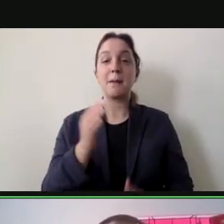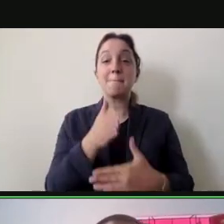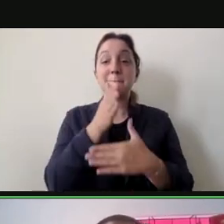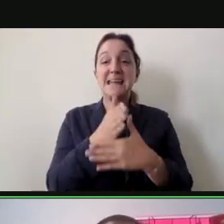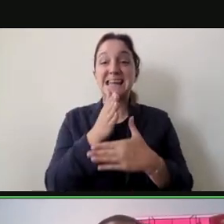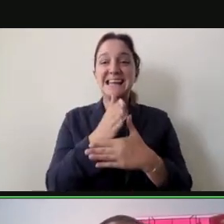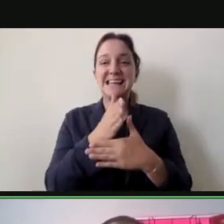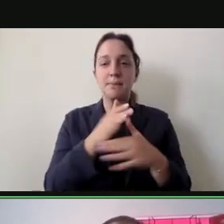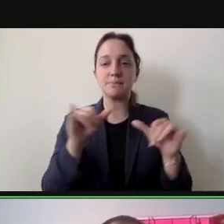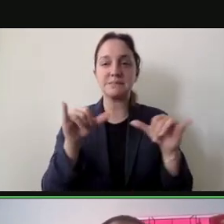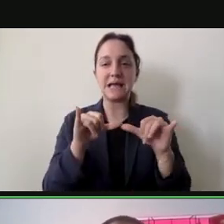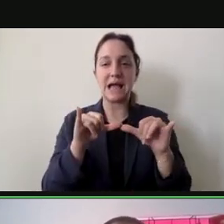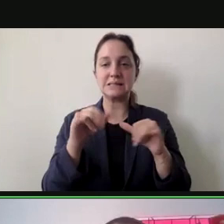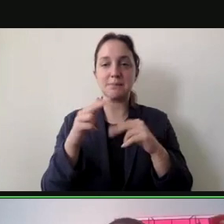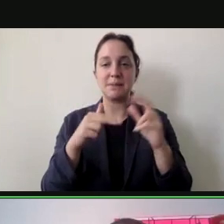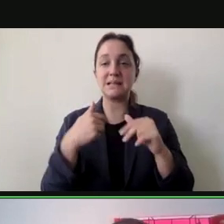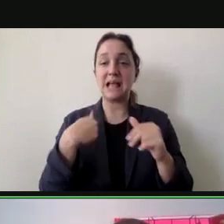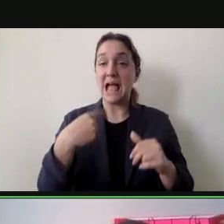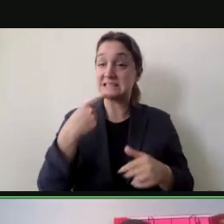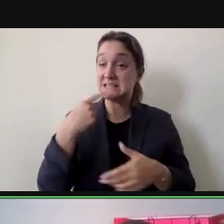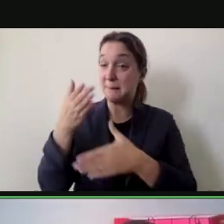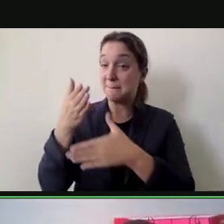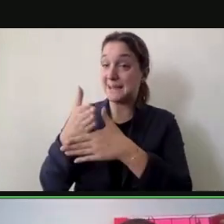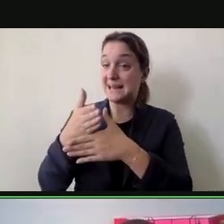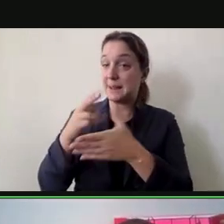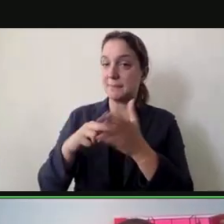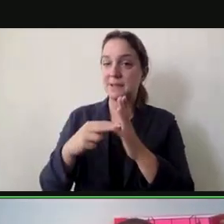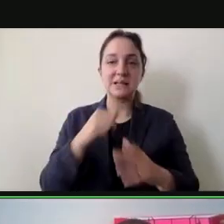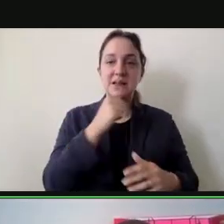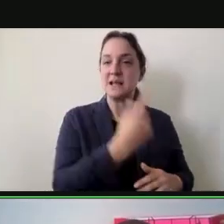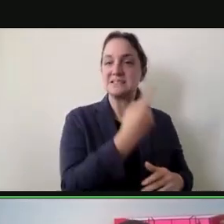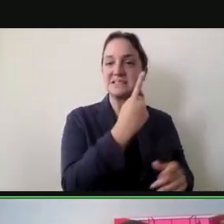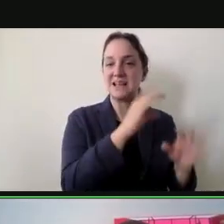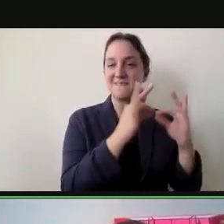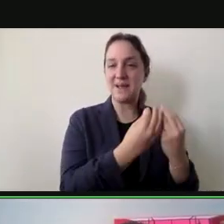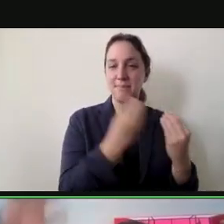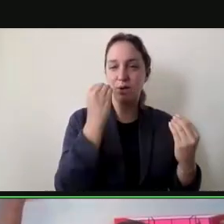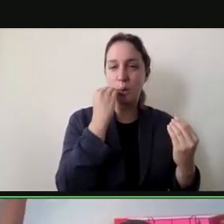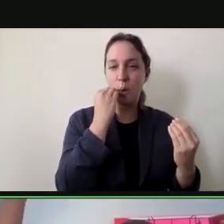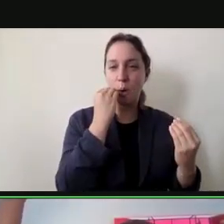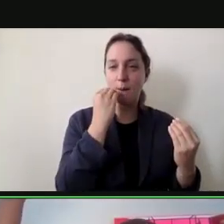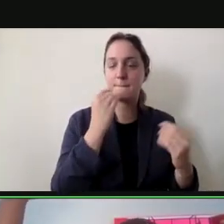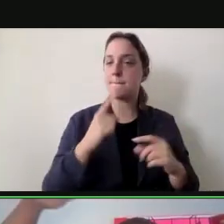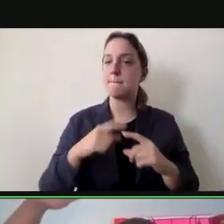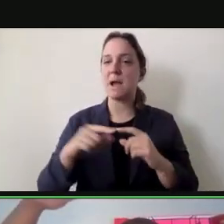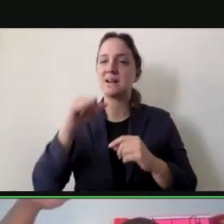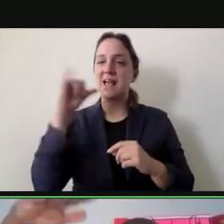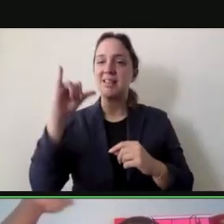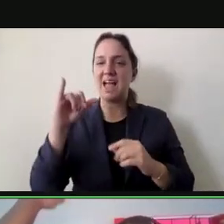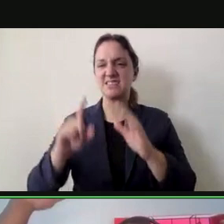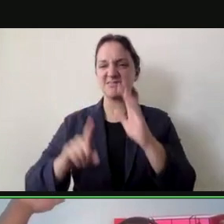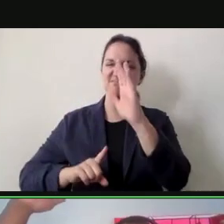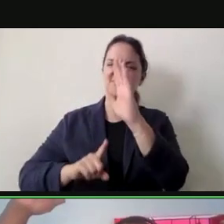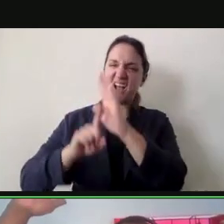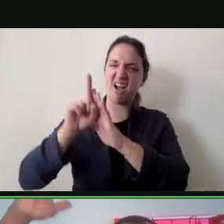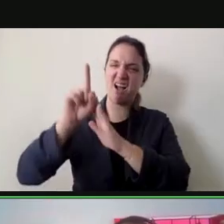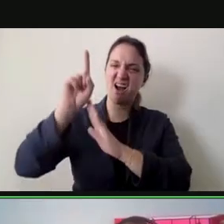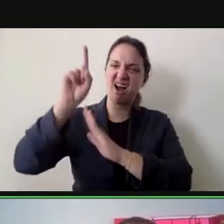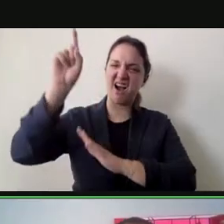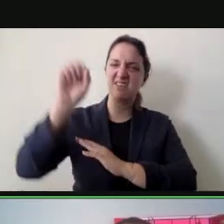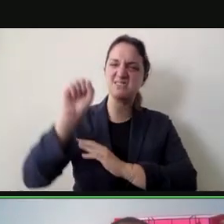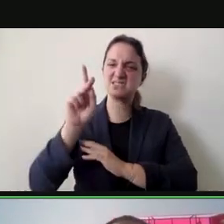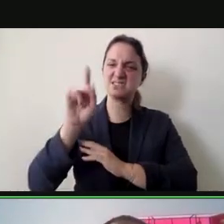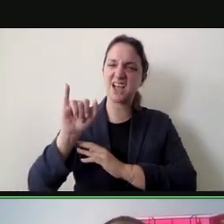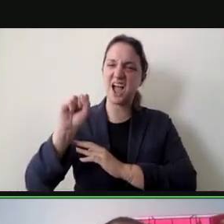throughout America. And when I say medium, I mean they're not a single-family home. They're bigger than that, but they're not as big as a skyscraper. Like they're not the Empire State